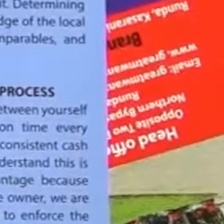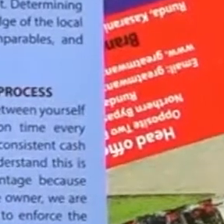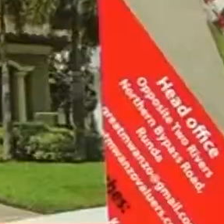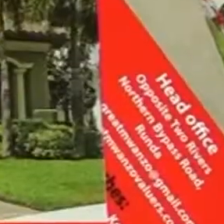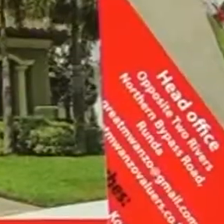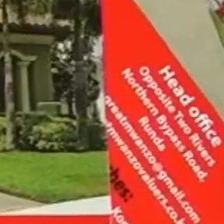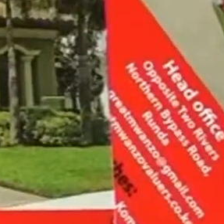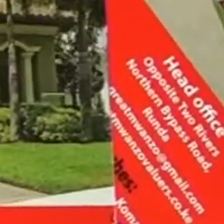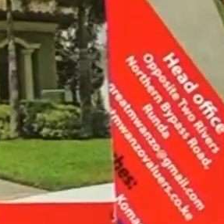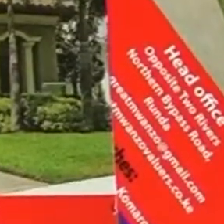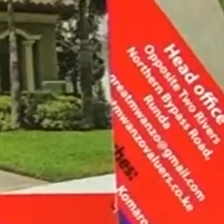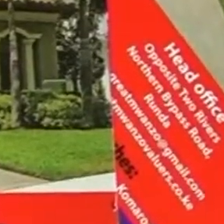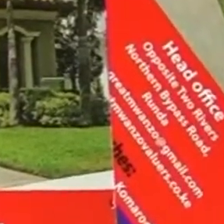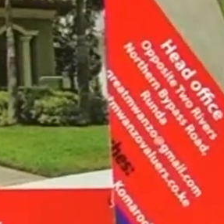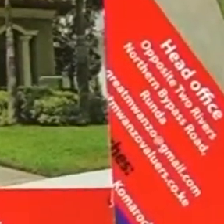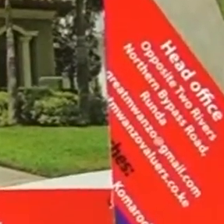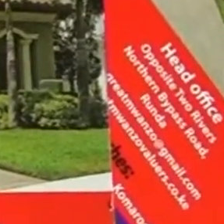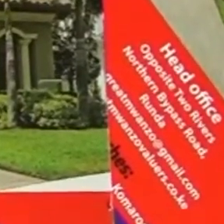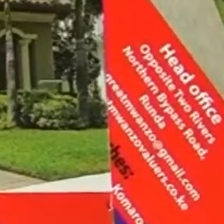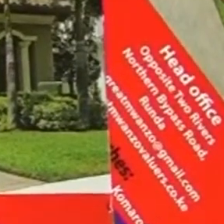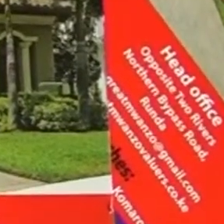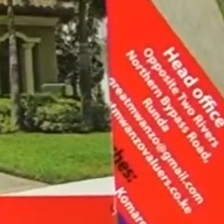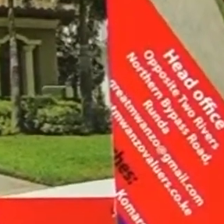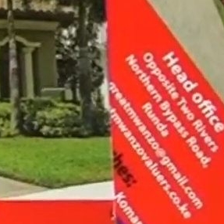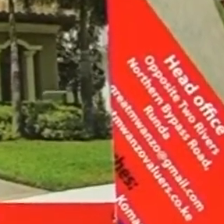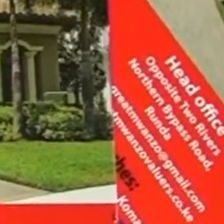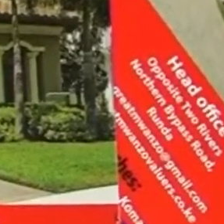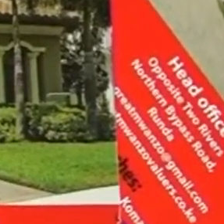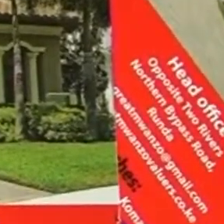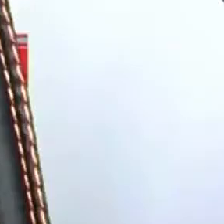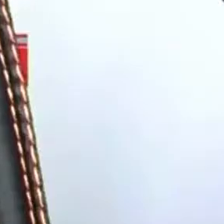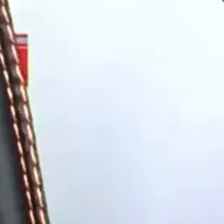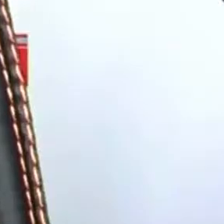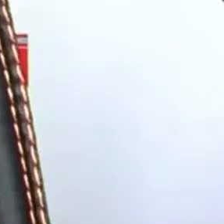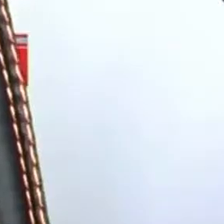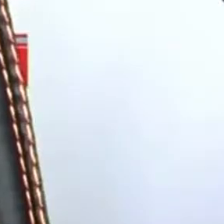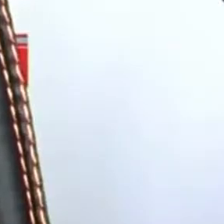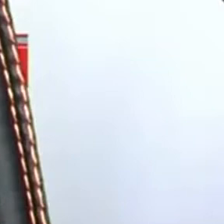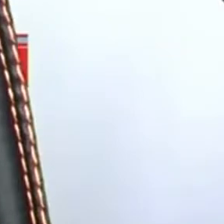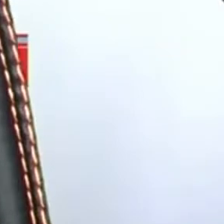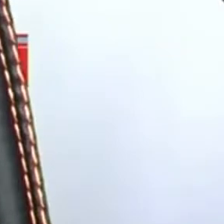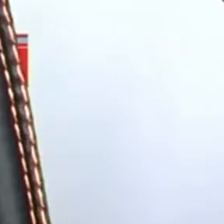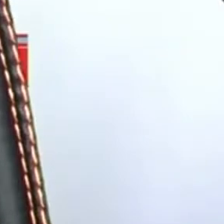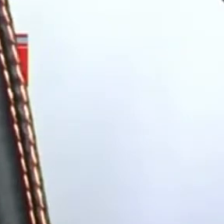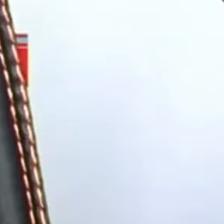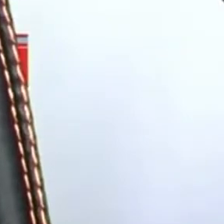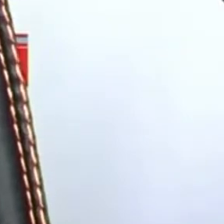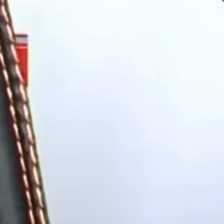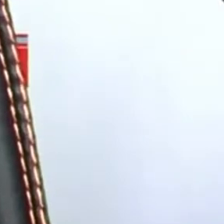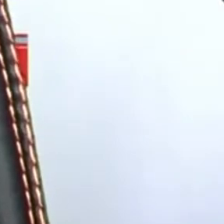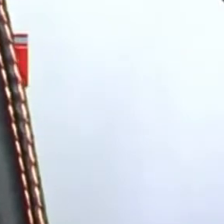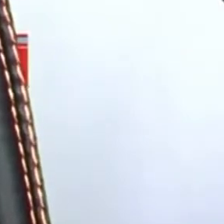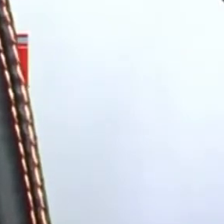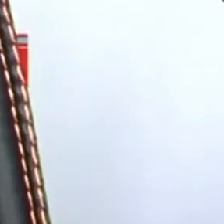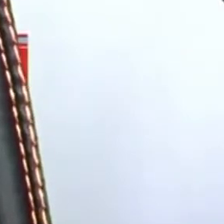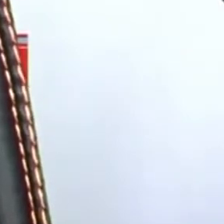want to mention their names. We have MPs. We have also properties for institutions and for other companies that we also